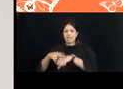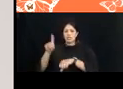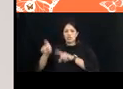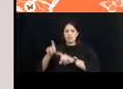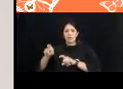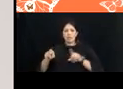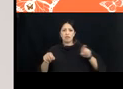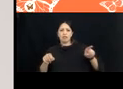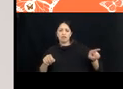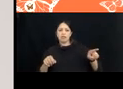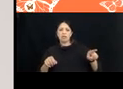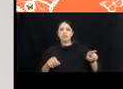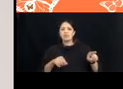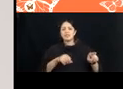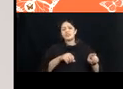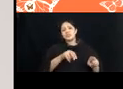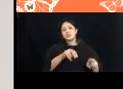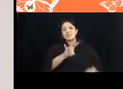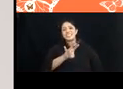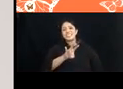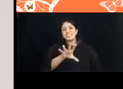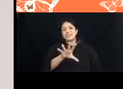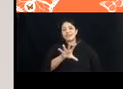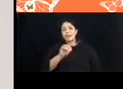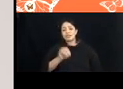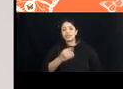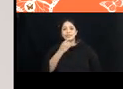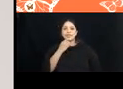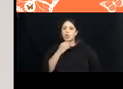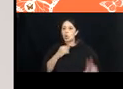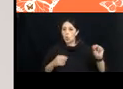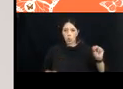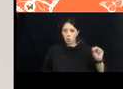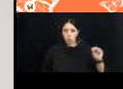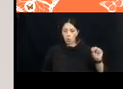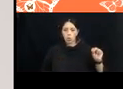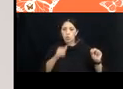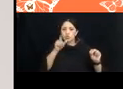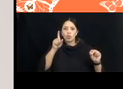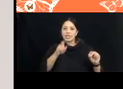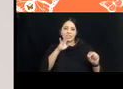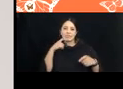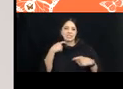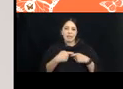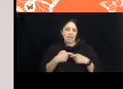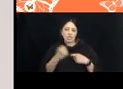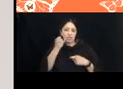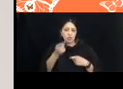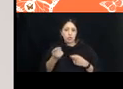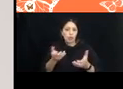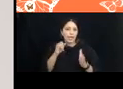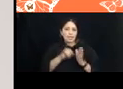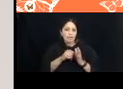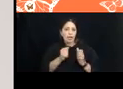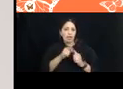with the difference of 3%. So 75% of our students say, no, we don't have to speak Spanish in order to identify with this